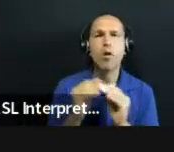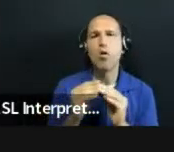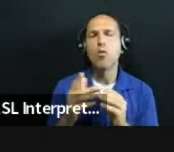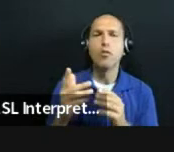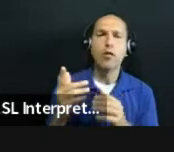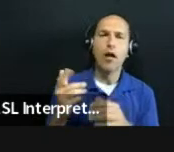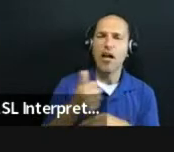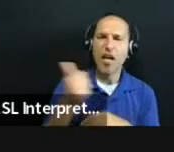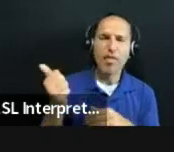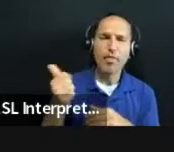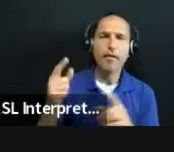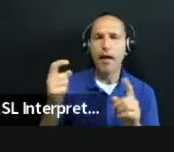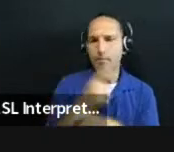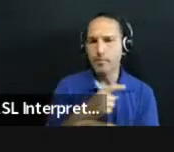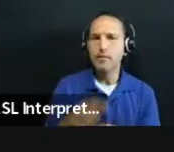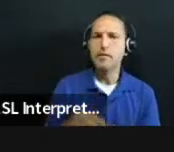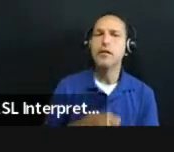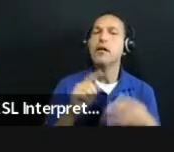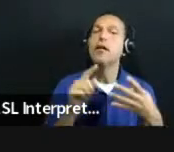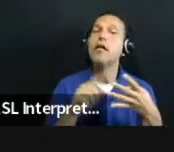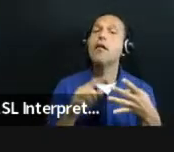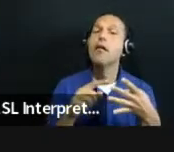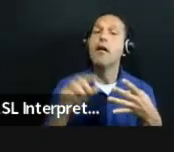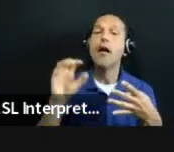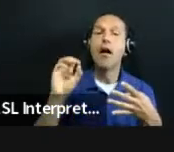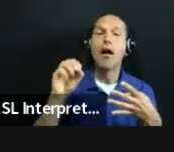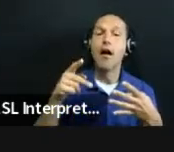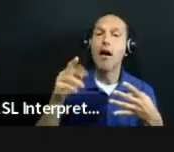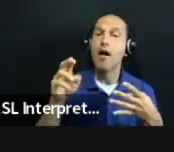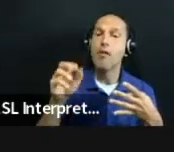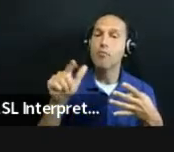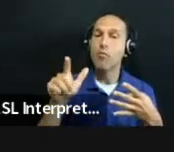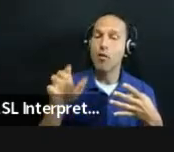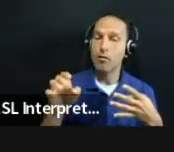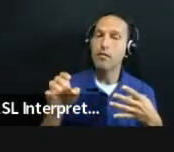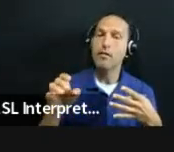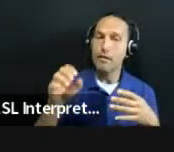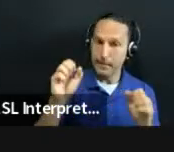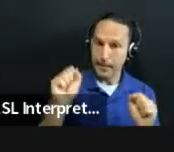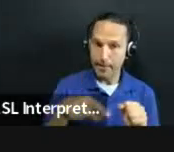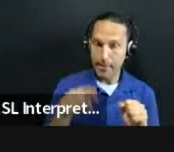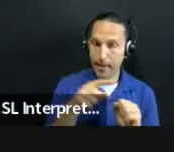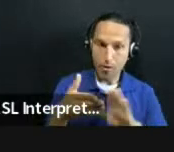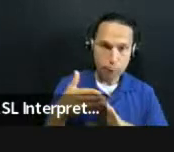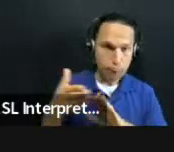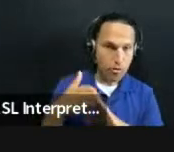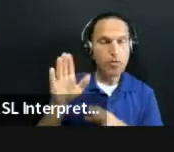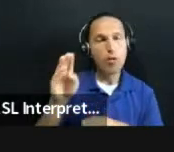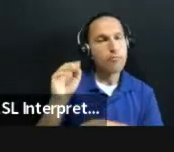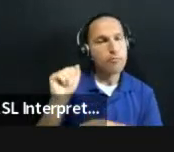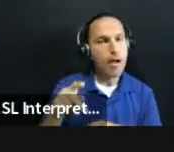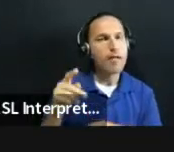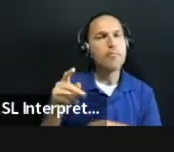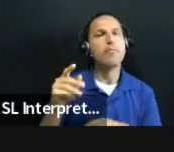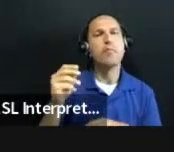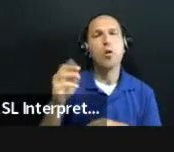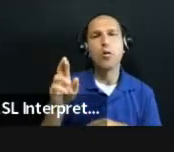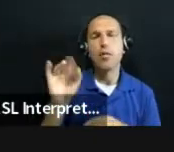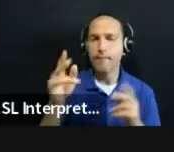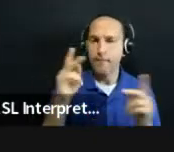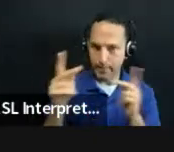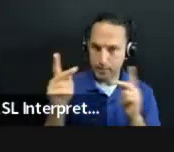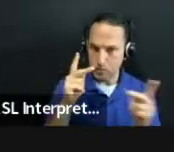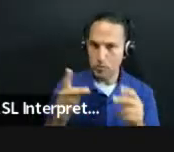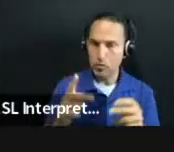nuances. Operable, will people with disabilities be able to operate your map or your data visualizations? So if there